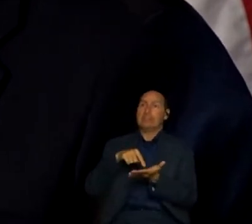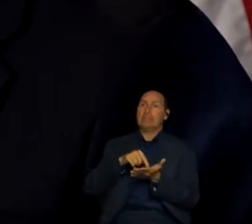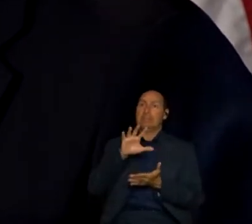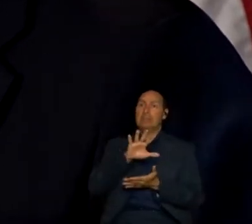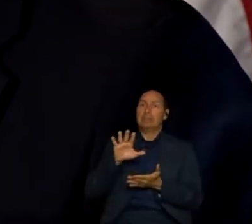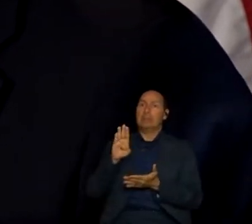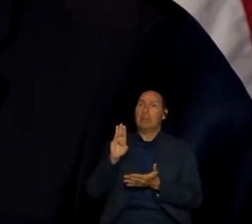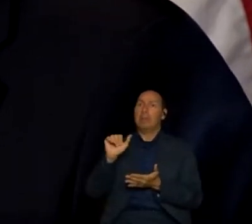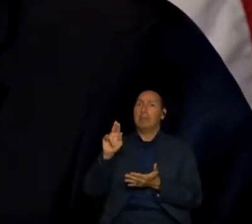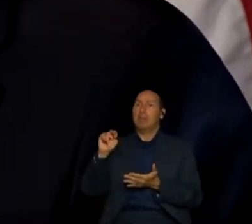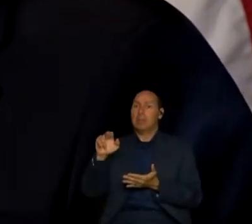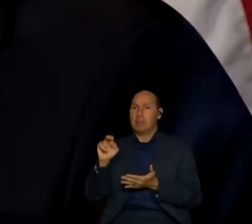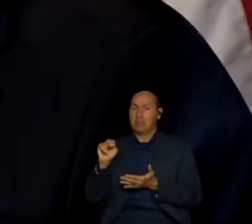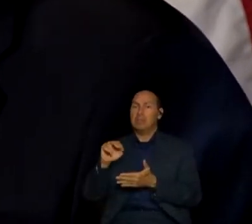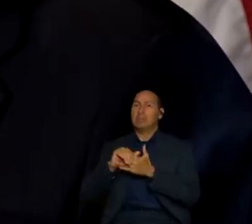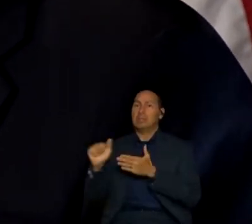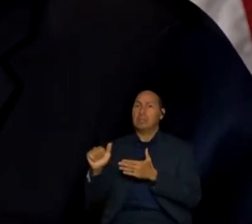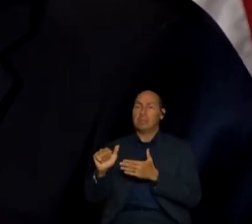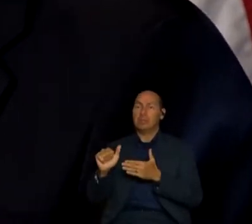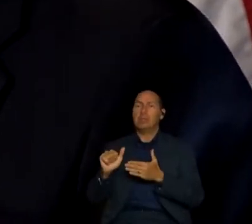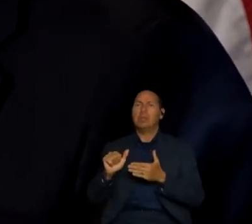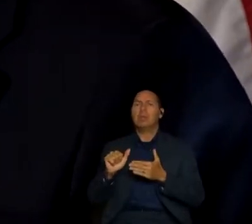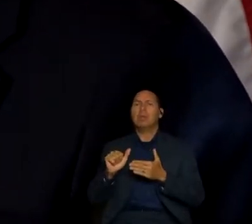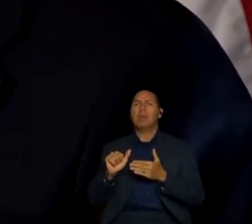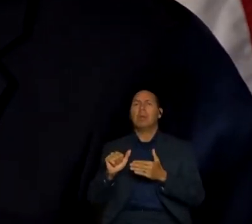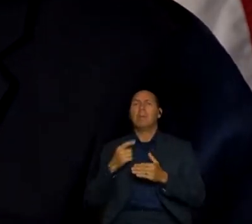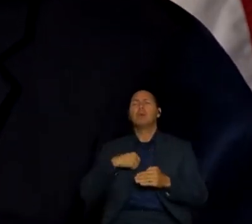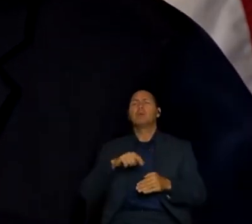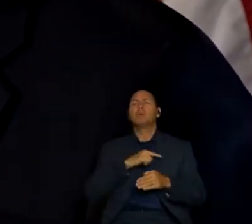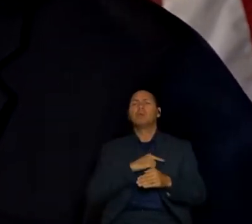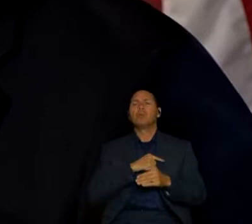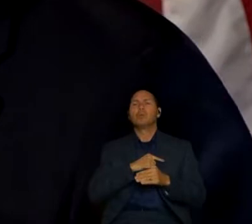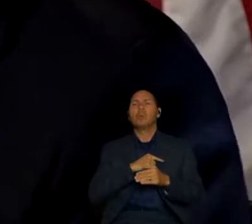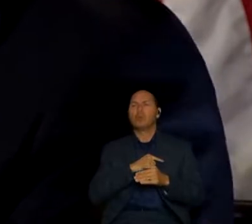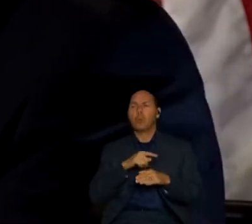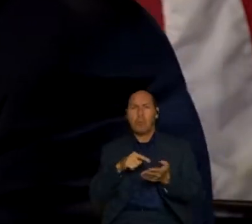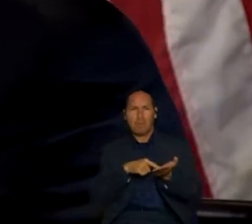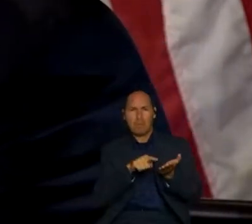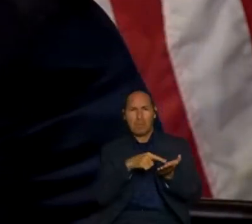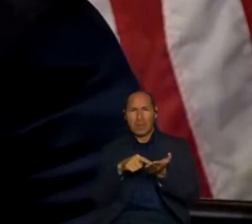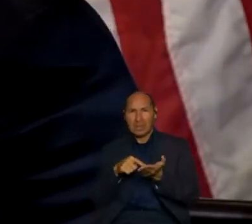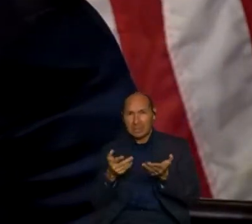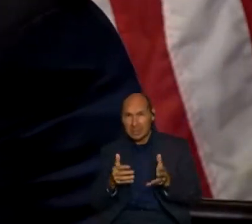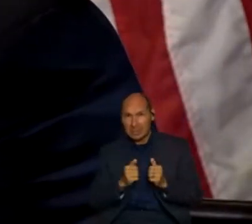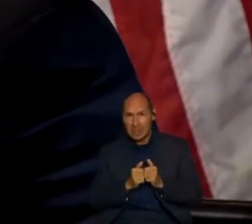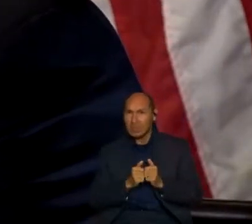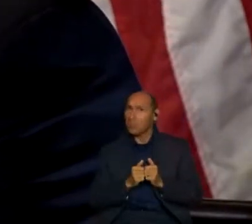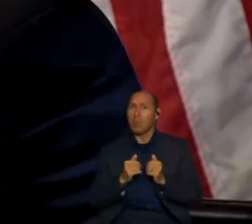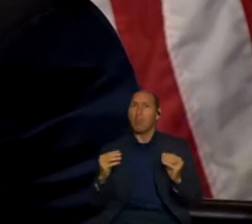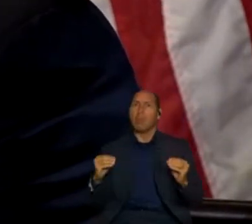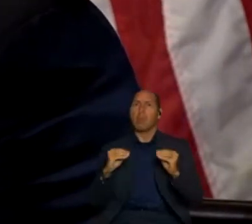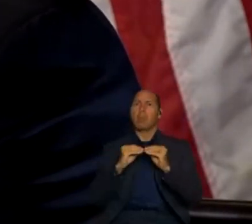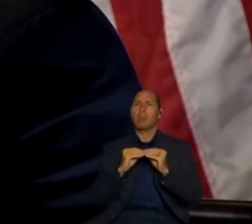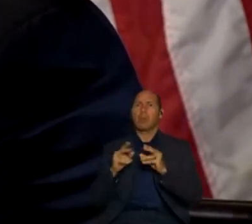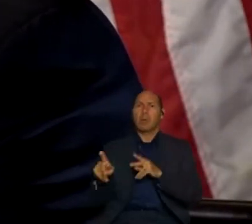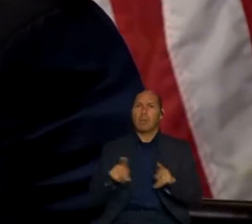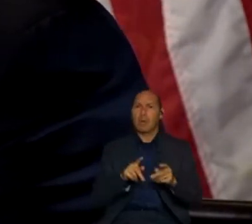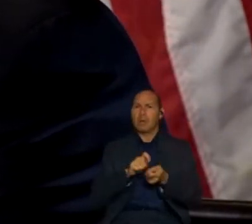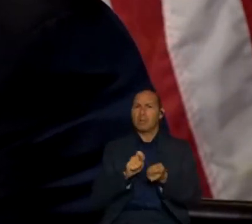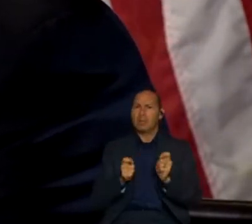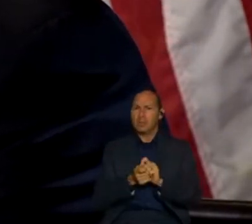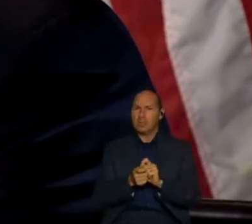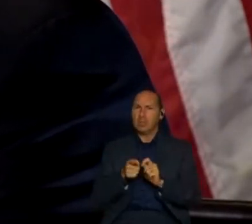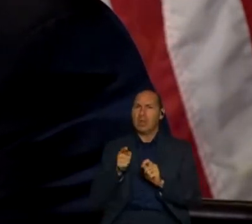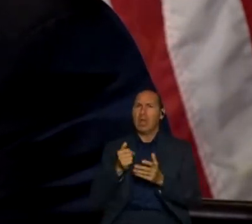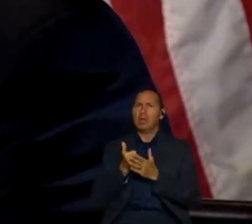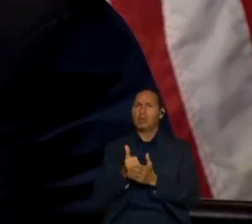debt that had accumulated. But we went further than paying the pensions in full. The plan of adjustment strengthens the